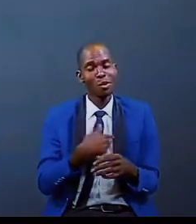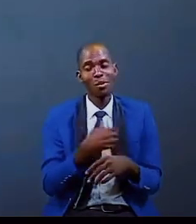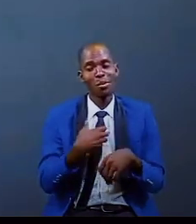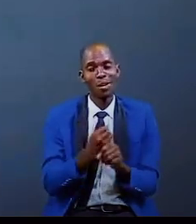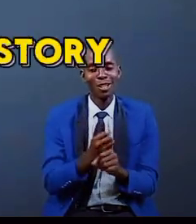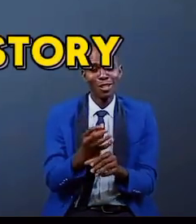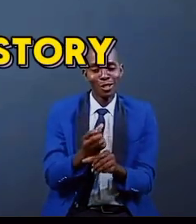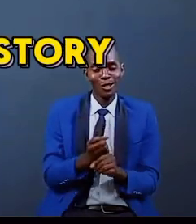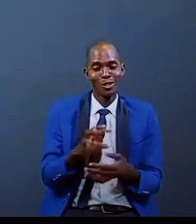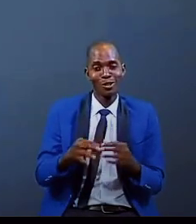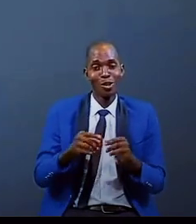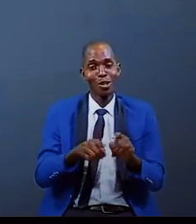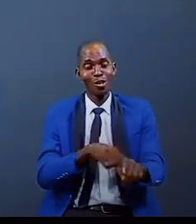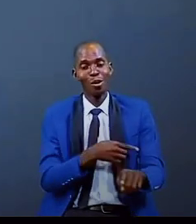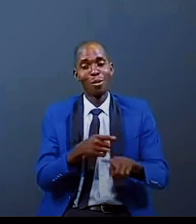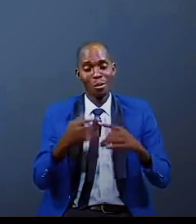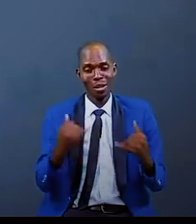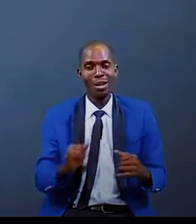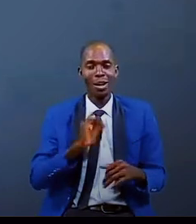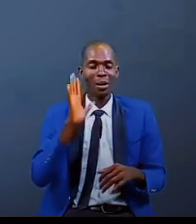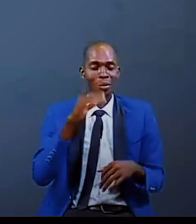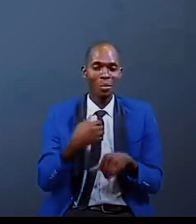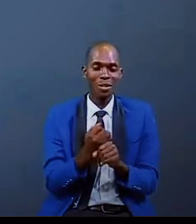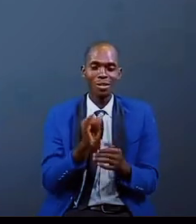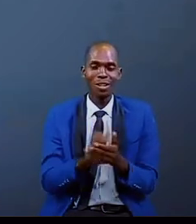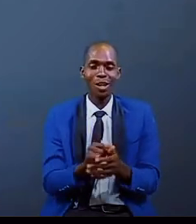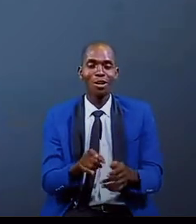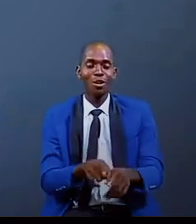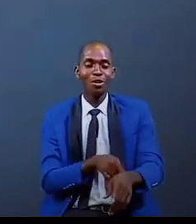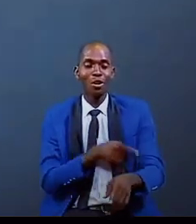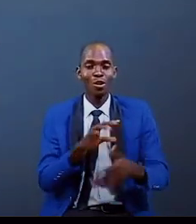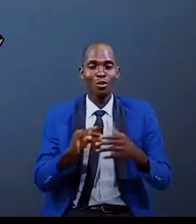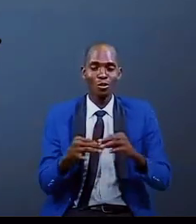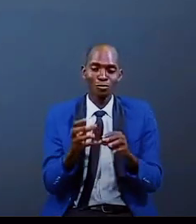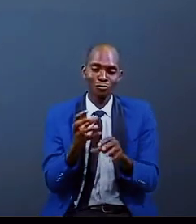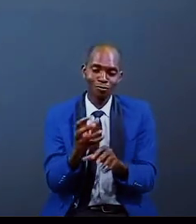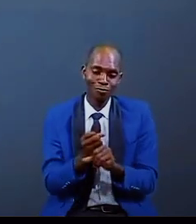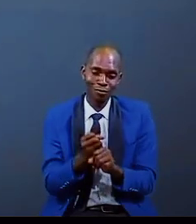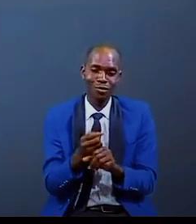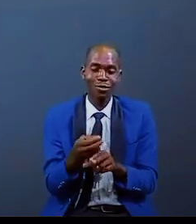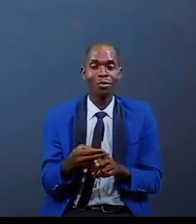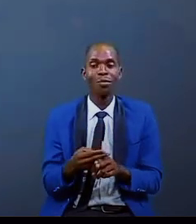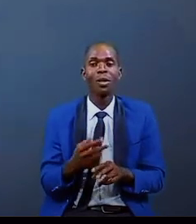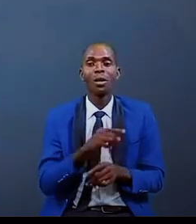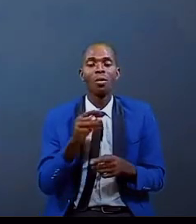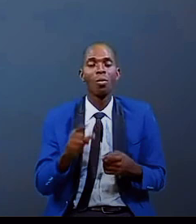make the long story, make it short. And when we finished my, you know,